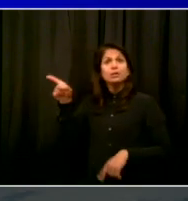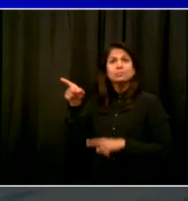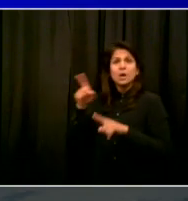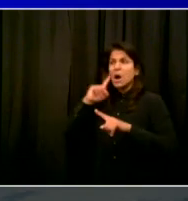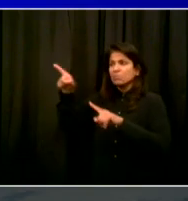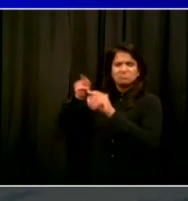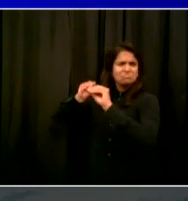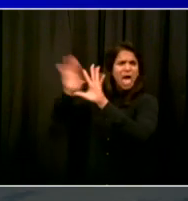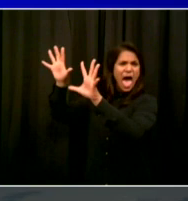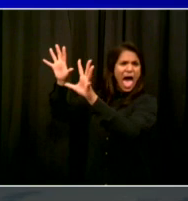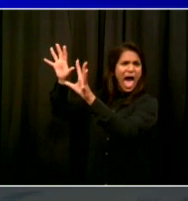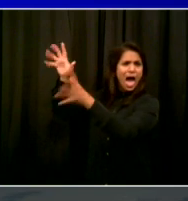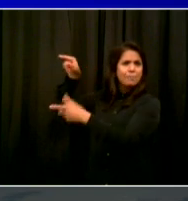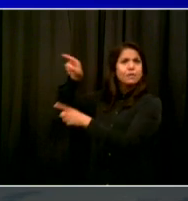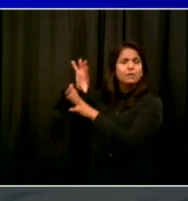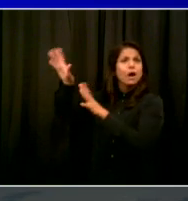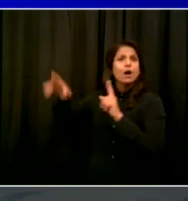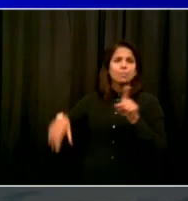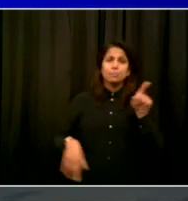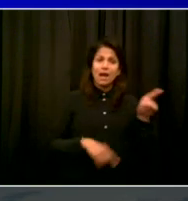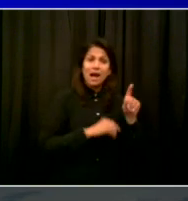protect ourselves as well as others.